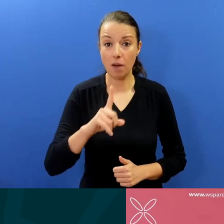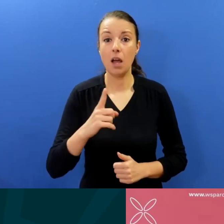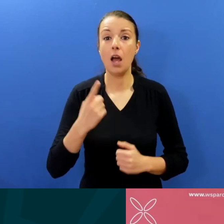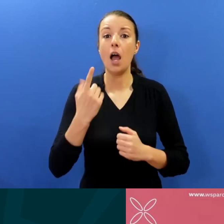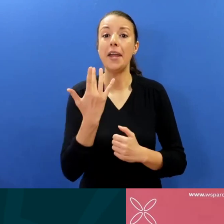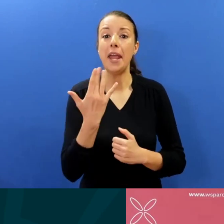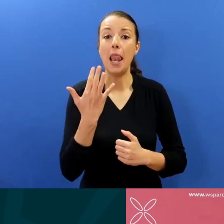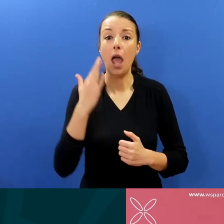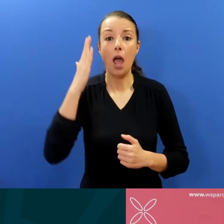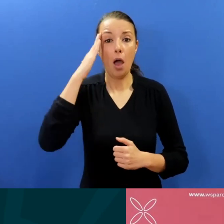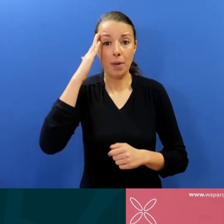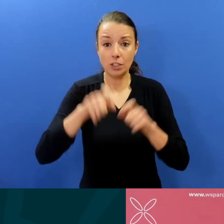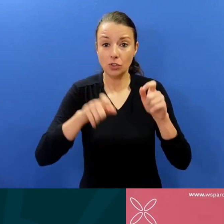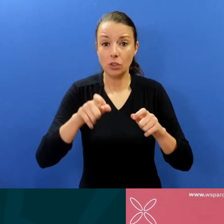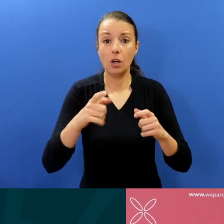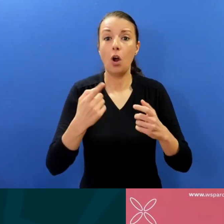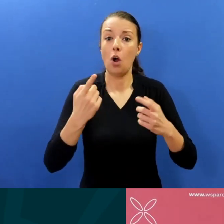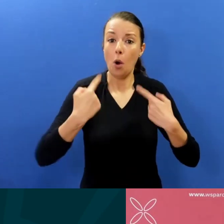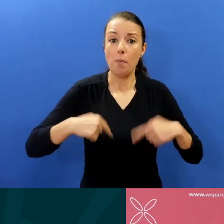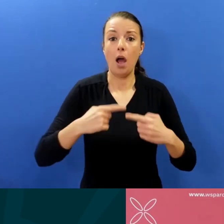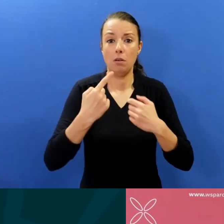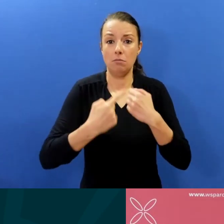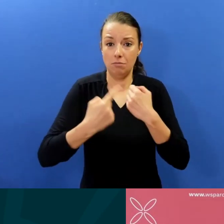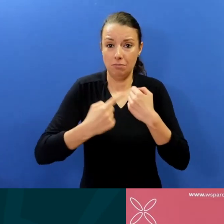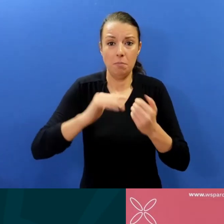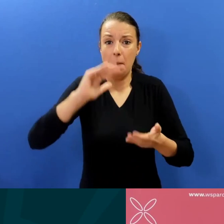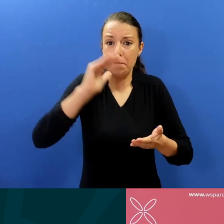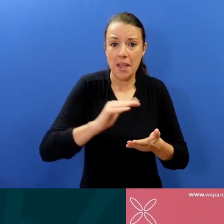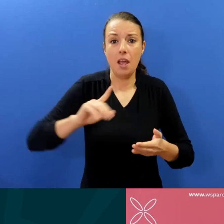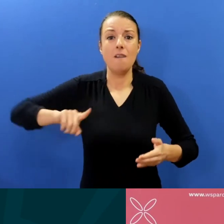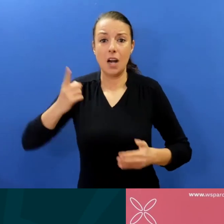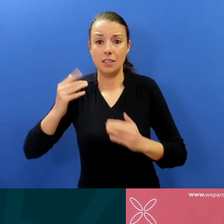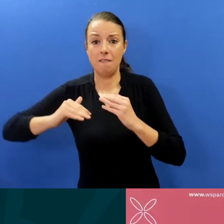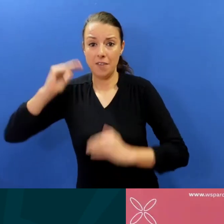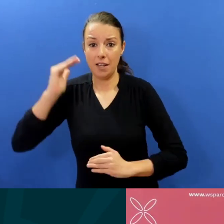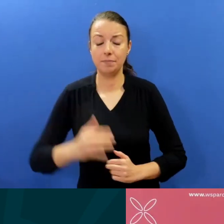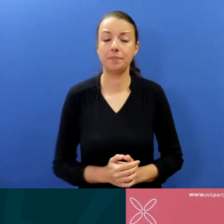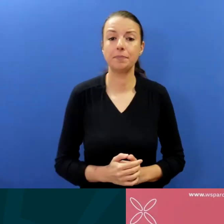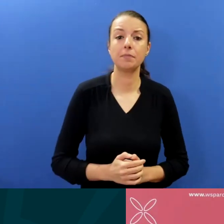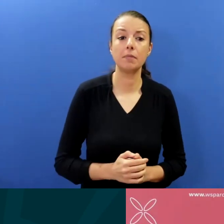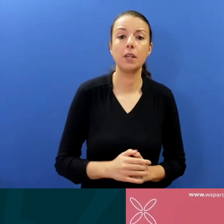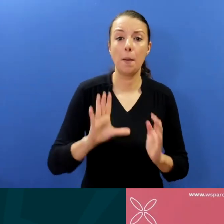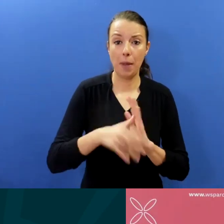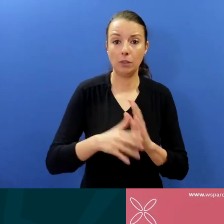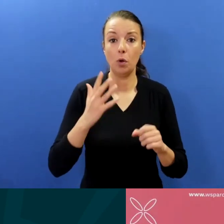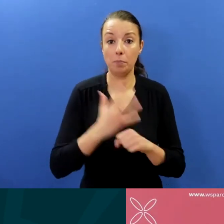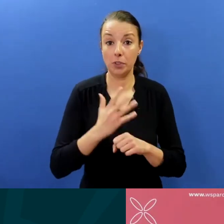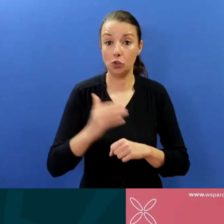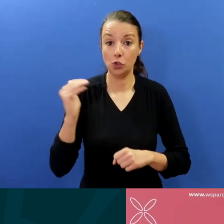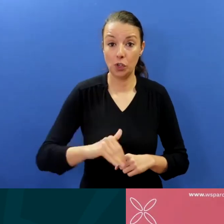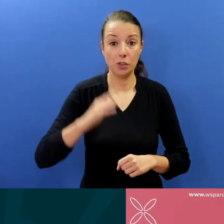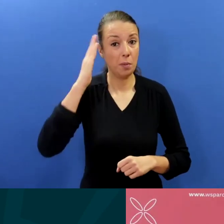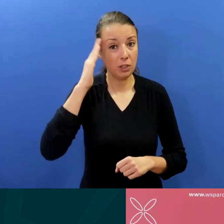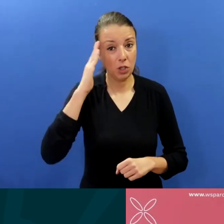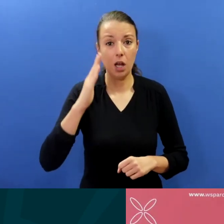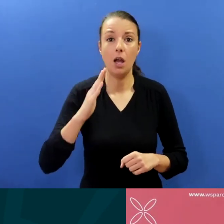for instance, for a city of 50,000 people, I would have between 20 and 30. I would